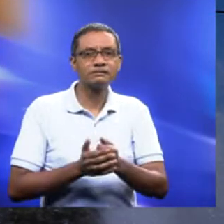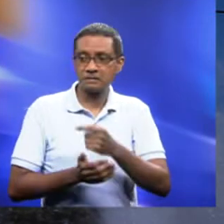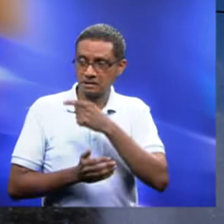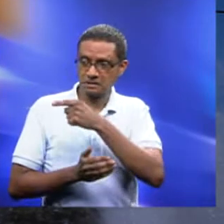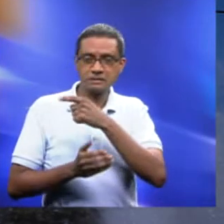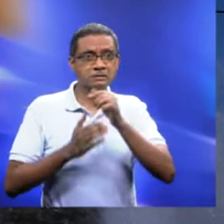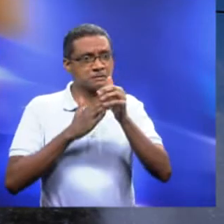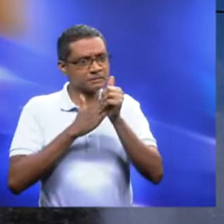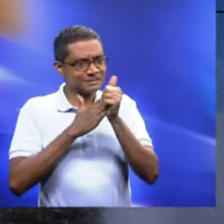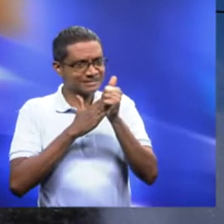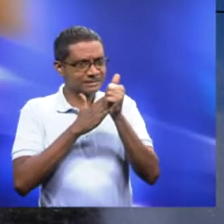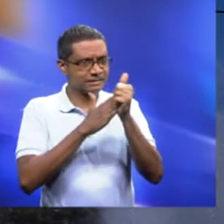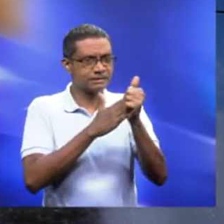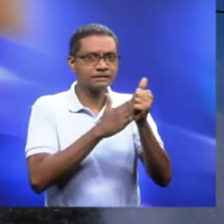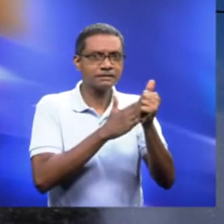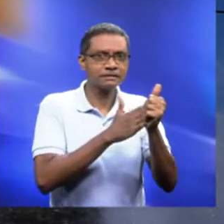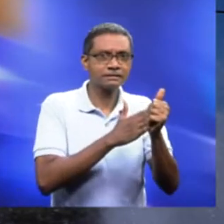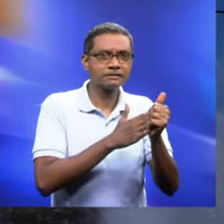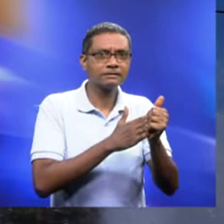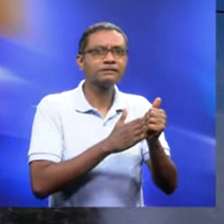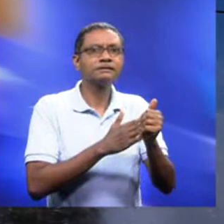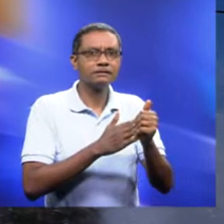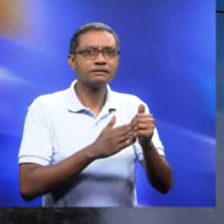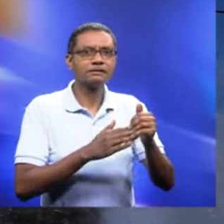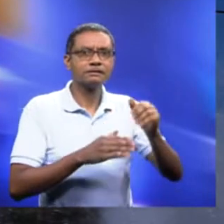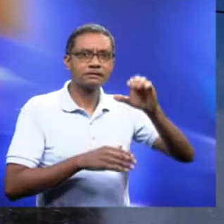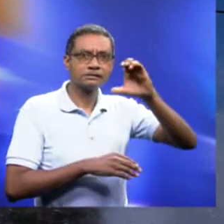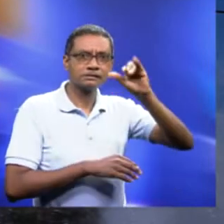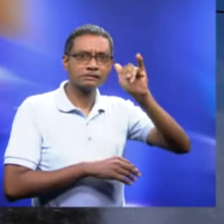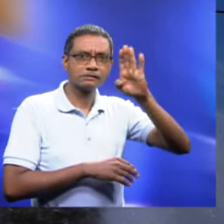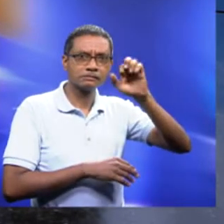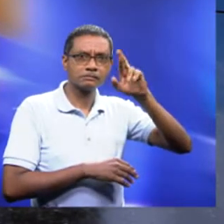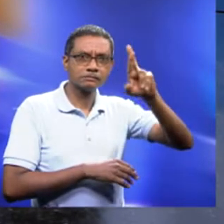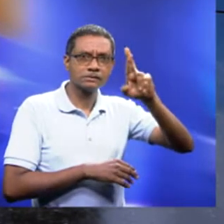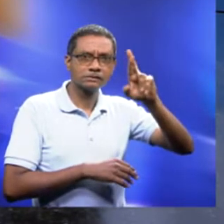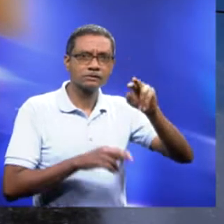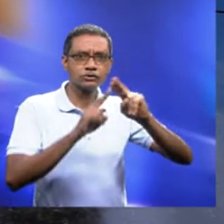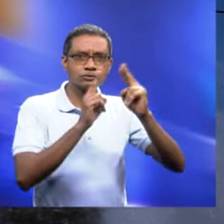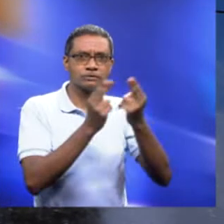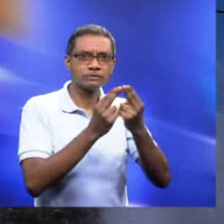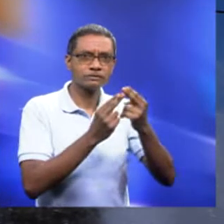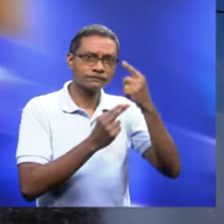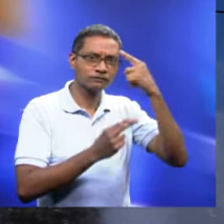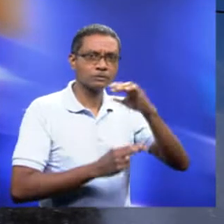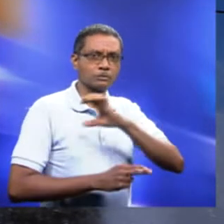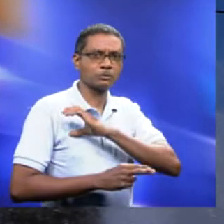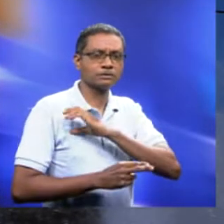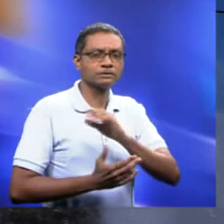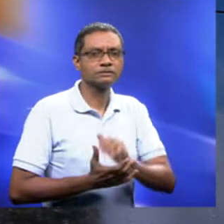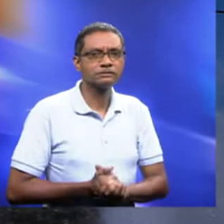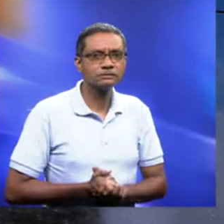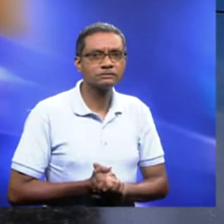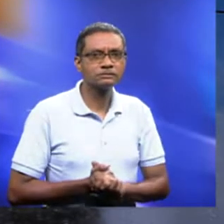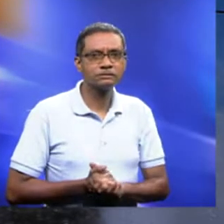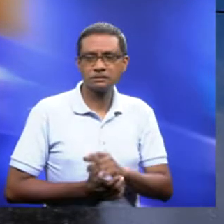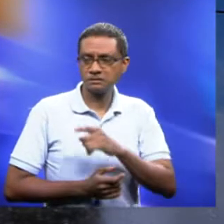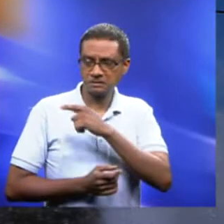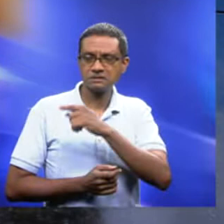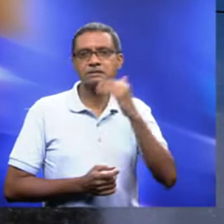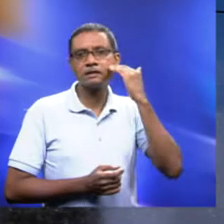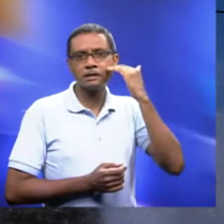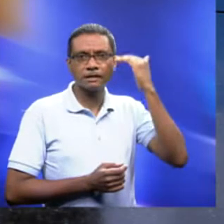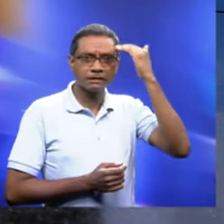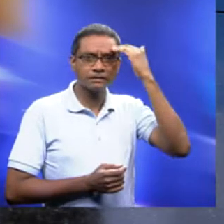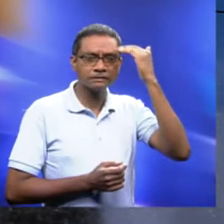Media Unit, formerly the Cybercrime Unit. Inspector Hernandez was appointed head of the Cyber and Social Media Unit,